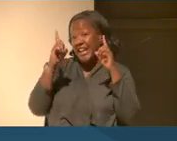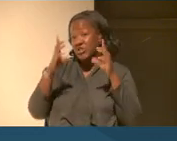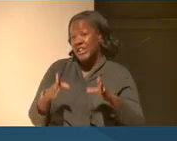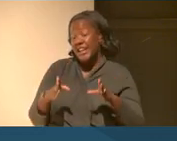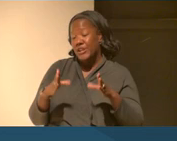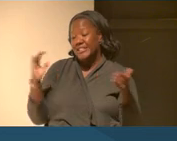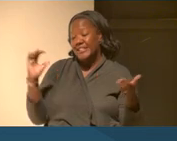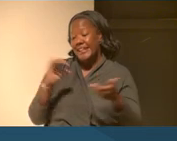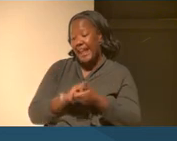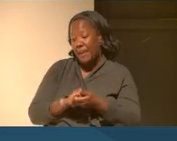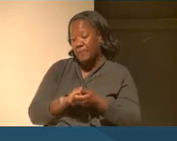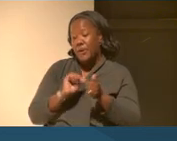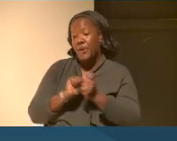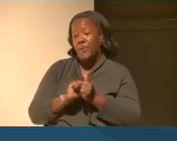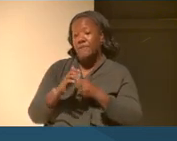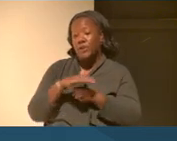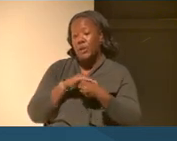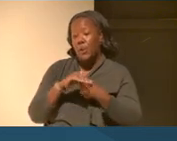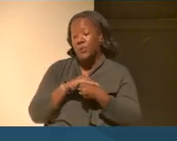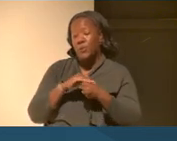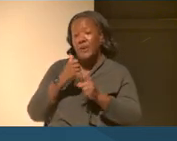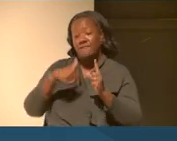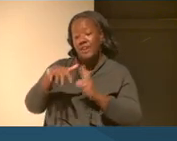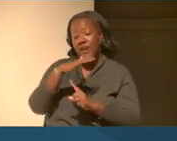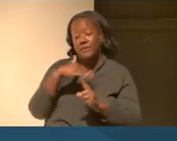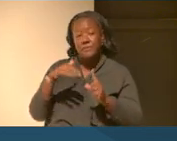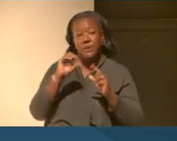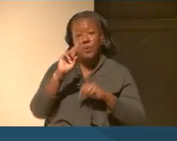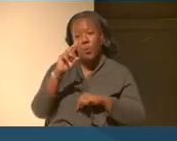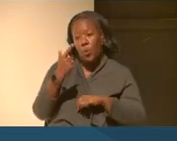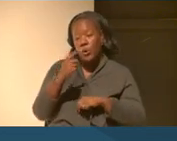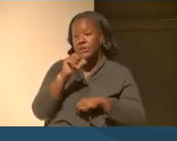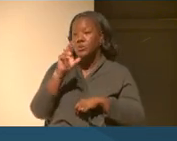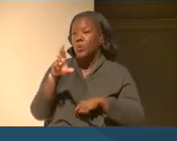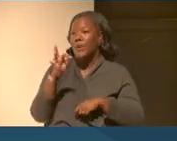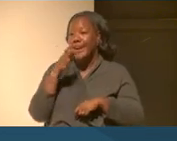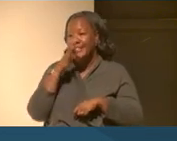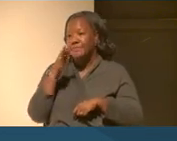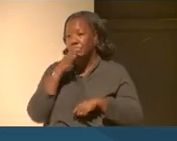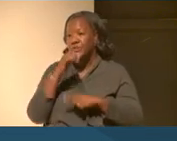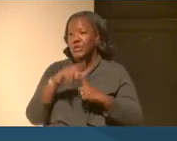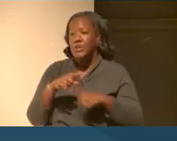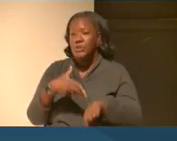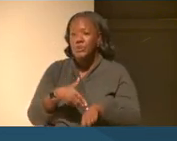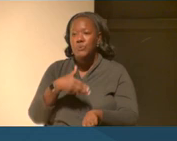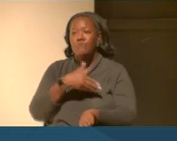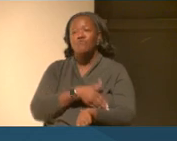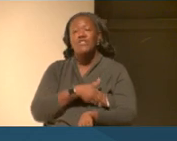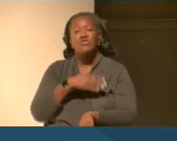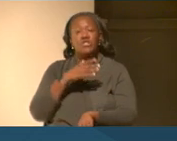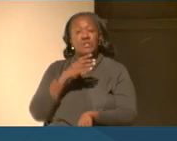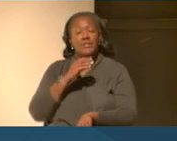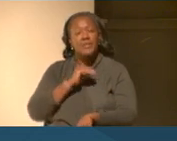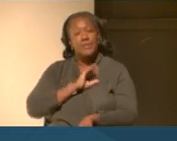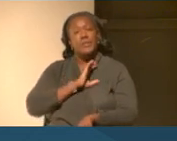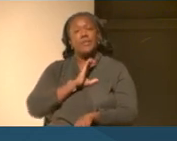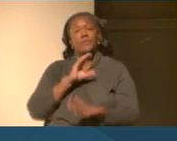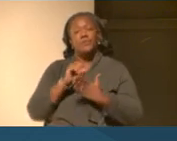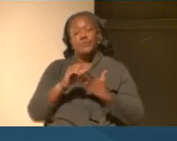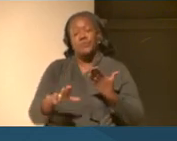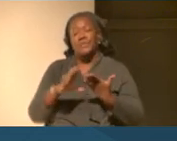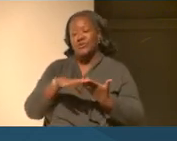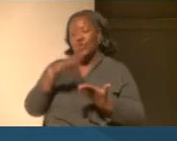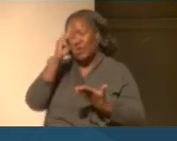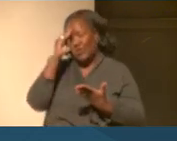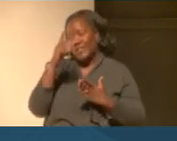with local environmental organizations or experts to enrich students' learning experiences on climate change? So if you have